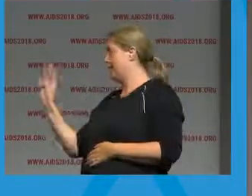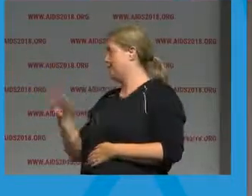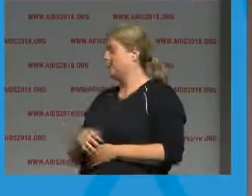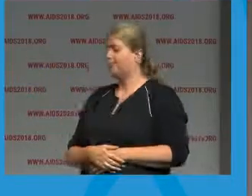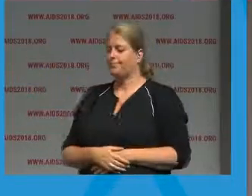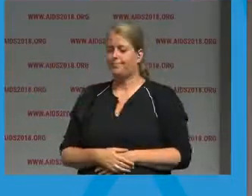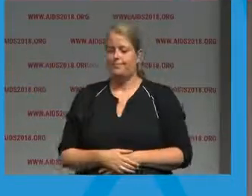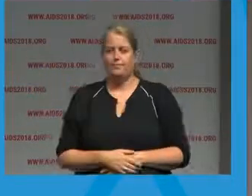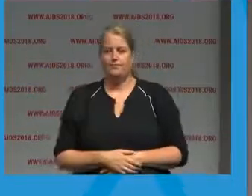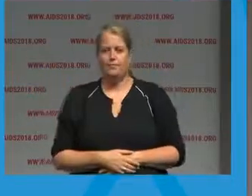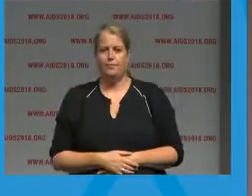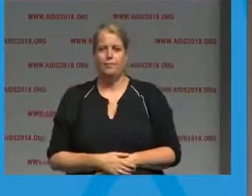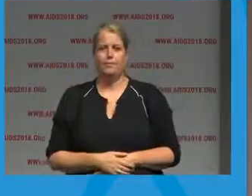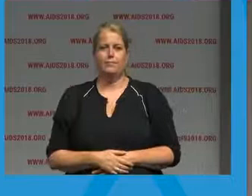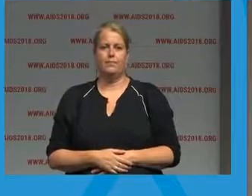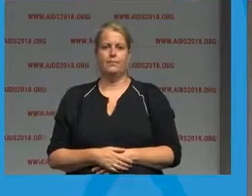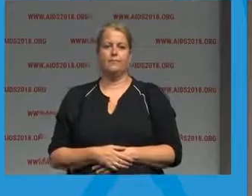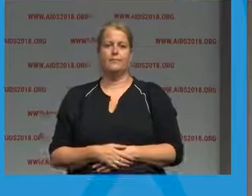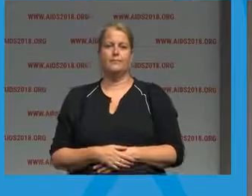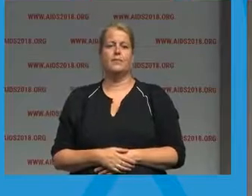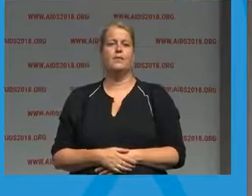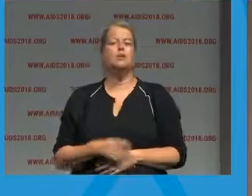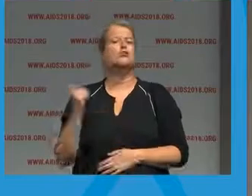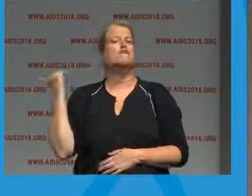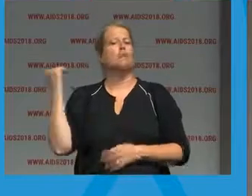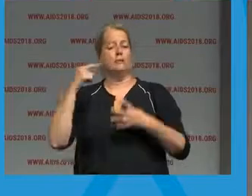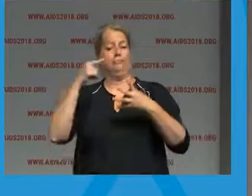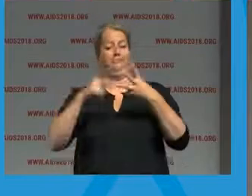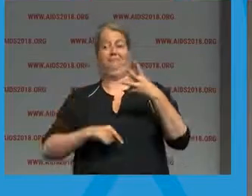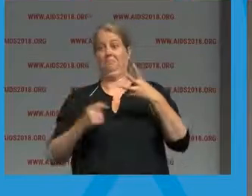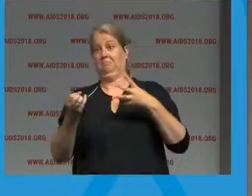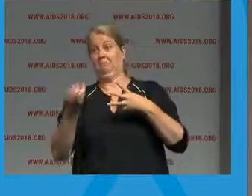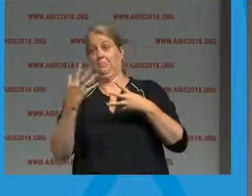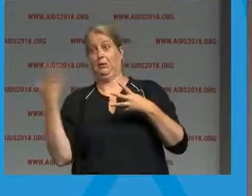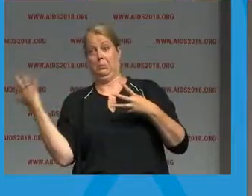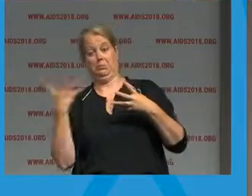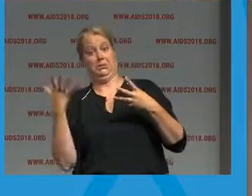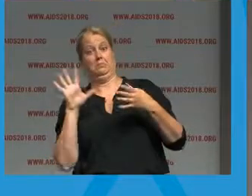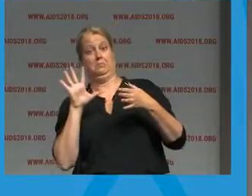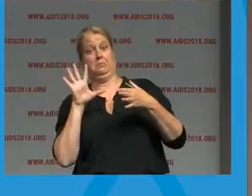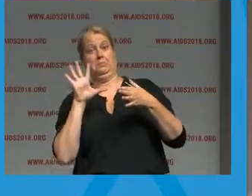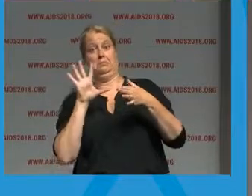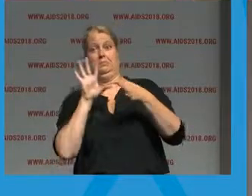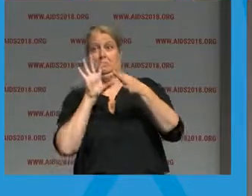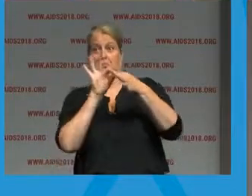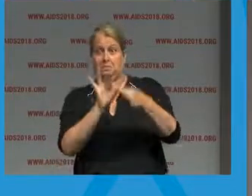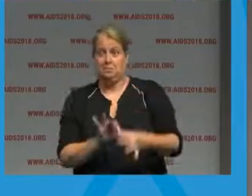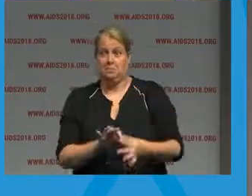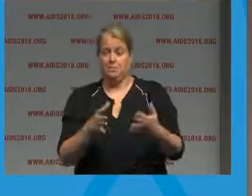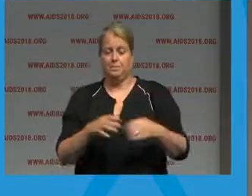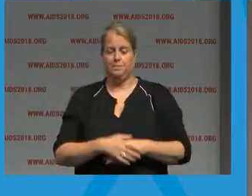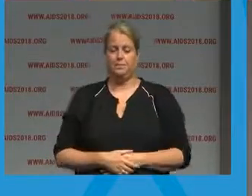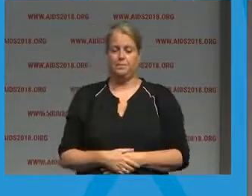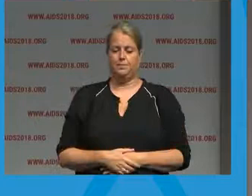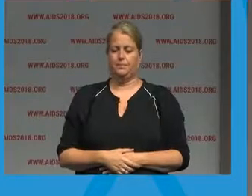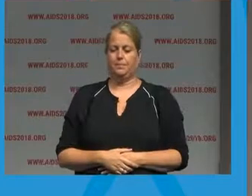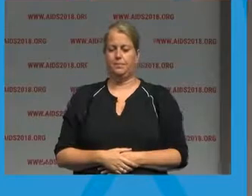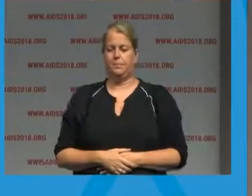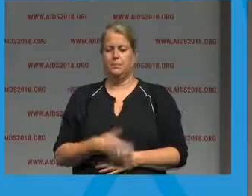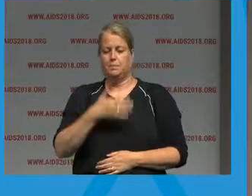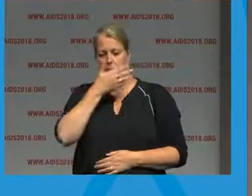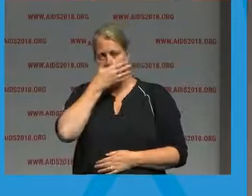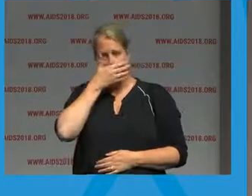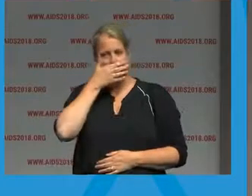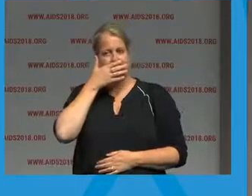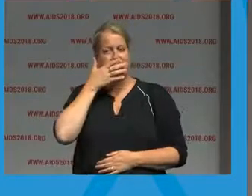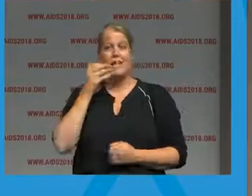them cherry pick any of those issues that you want to just go with, and then we'll just pick the discussion up from there.